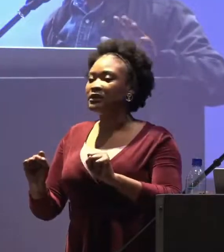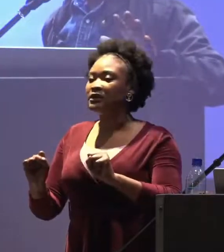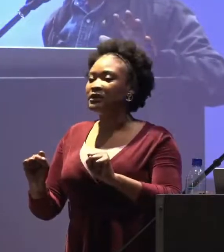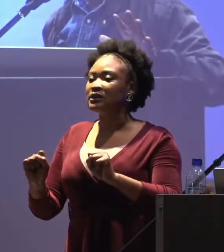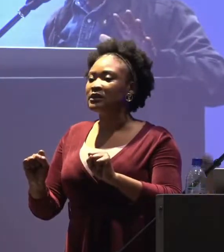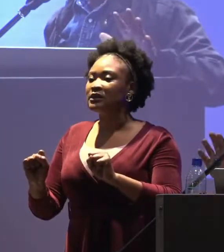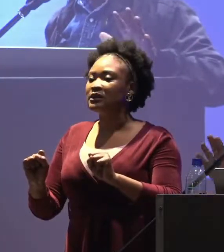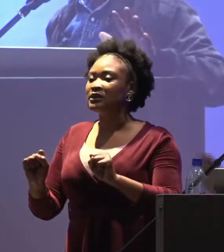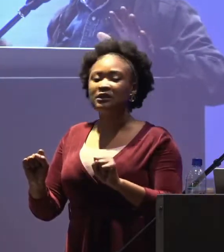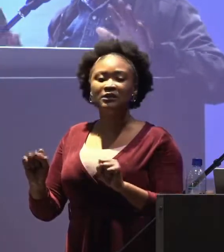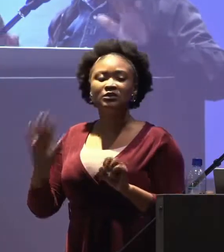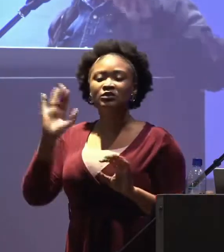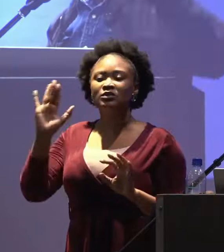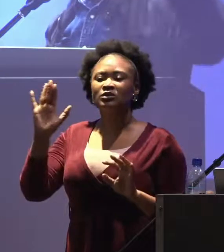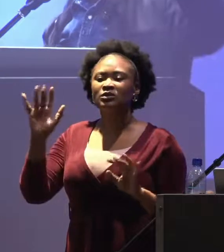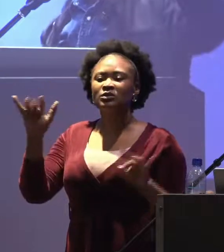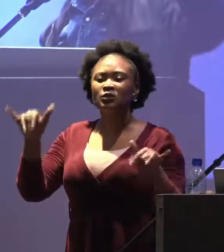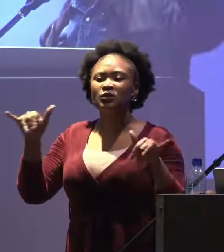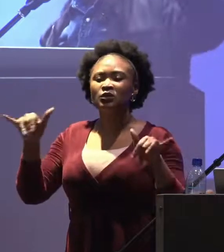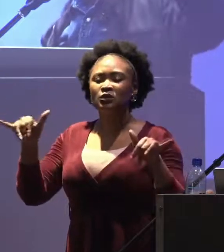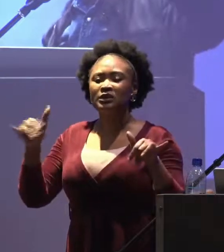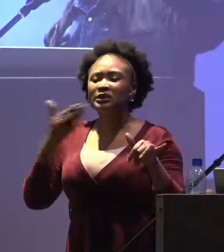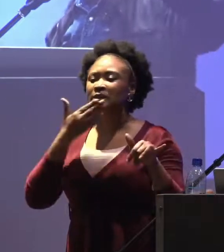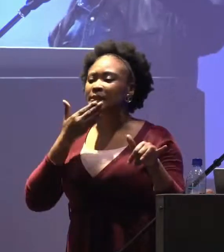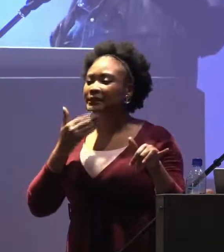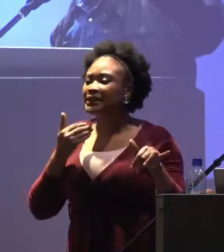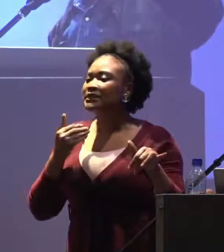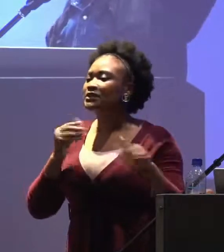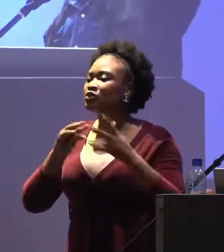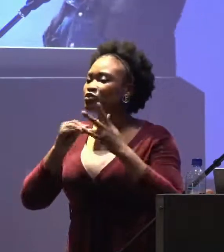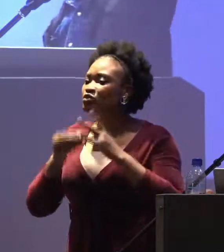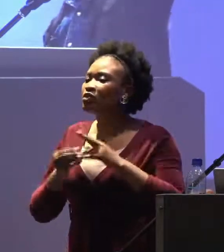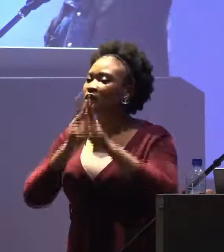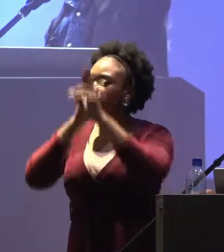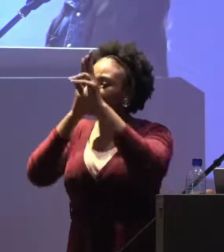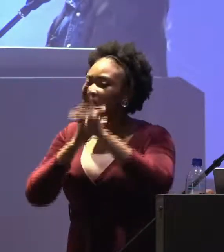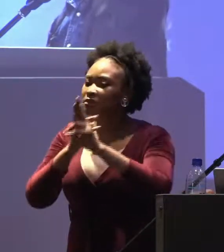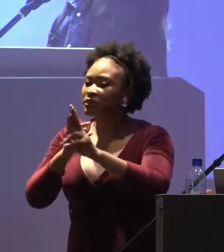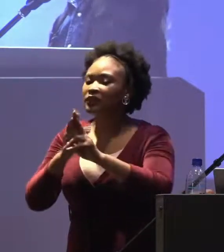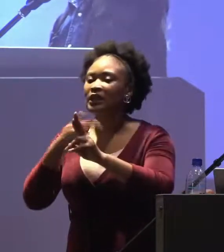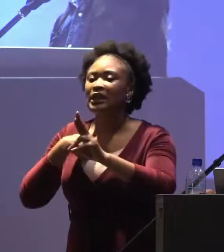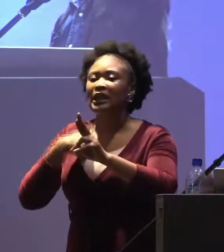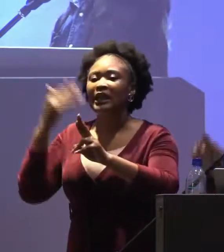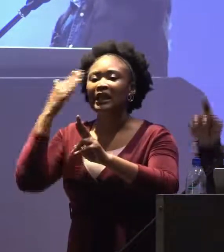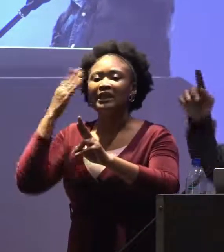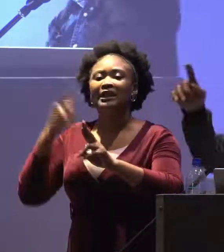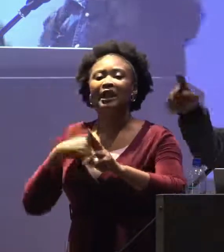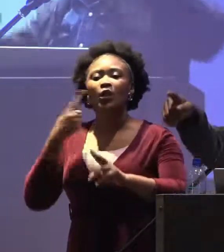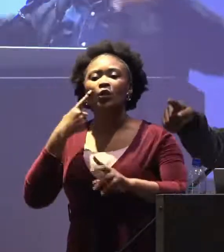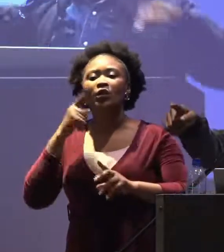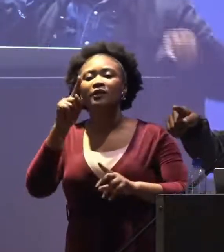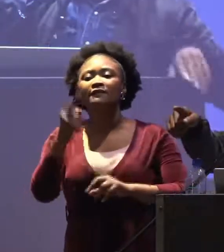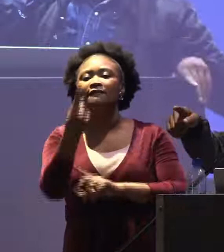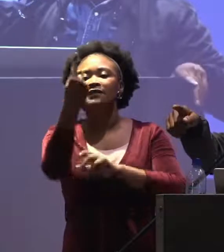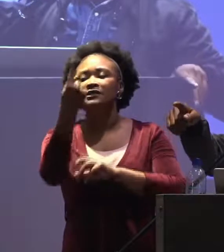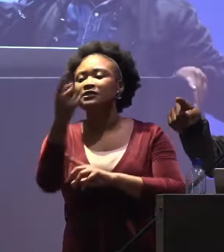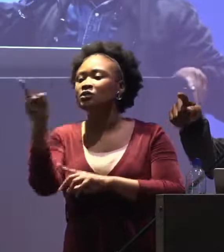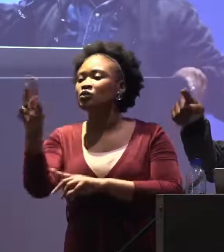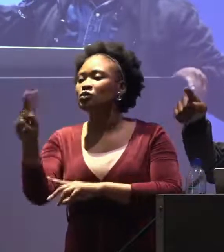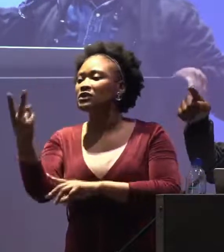May I, just a minute. Let's try to be orderly. I think I recognized him first, and then it will be the second